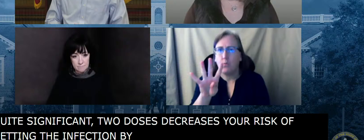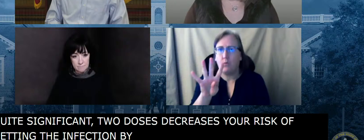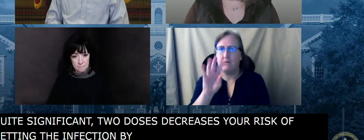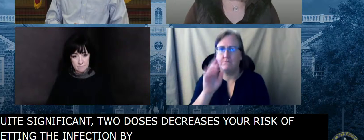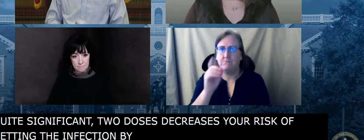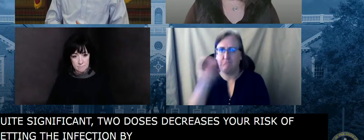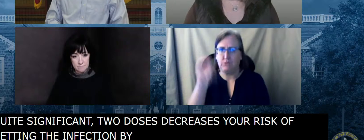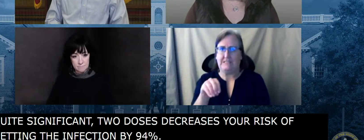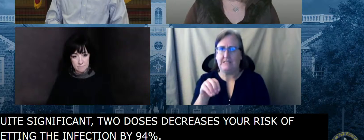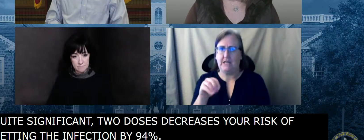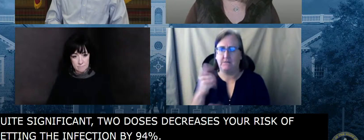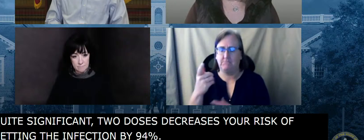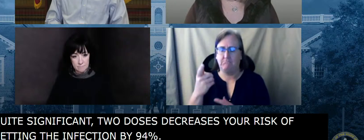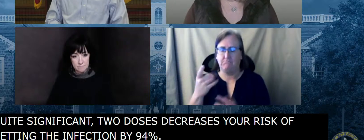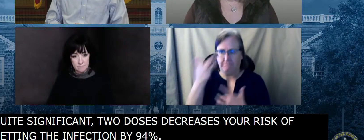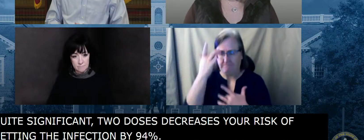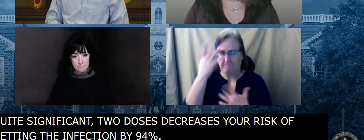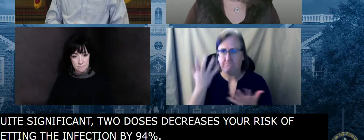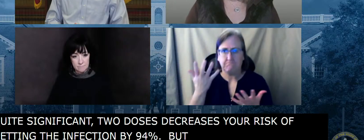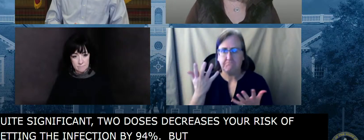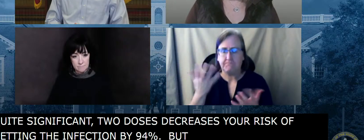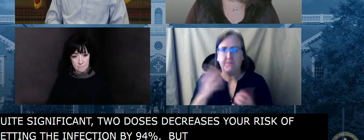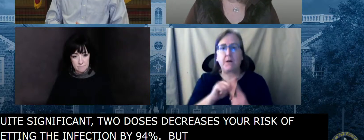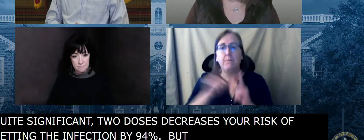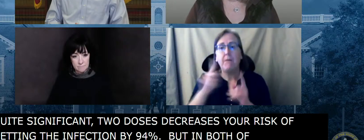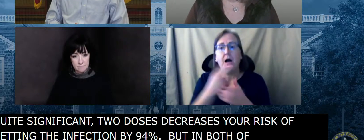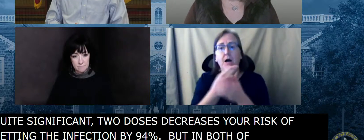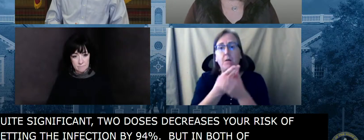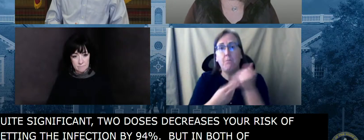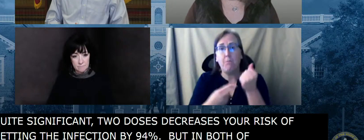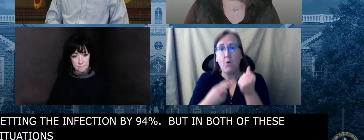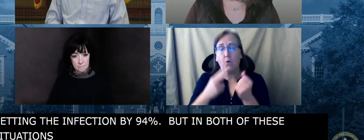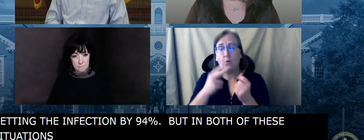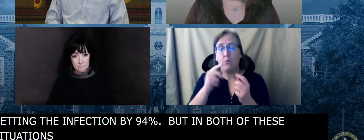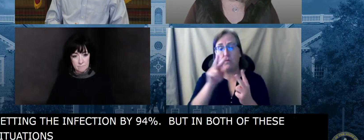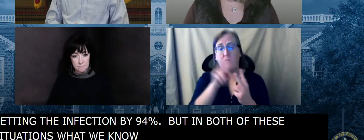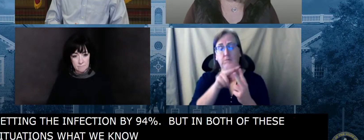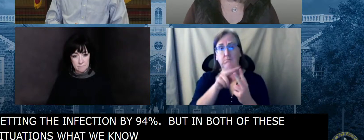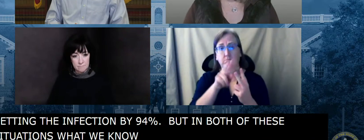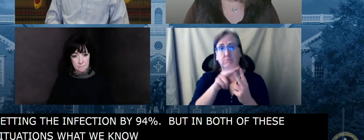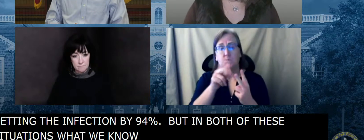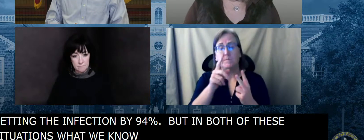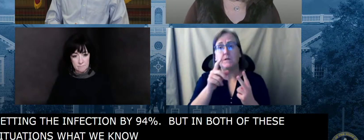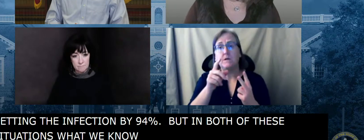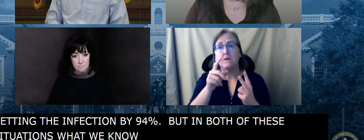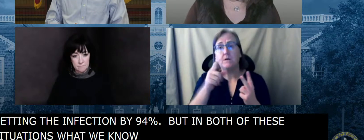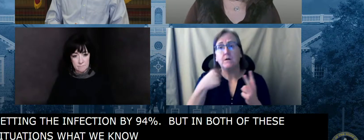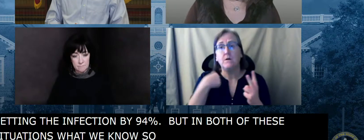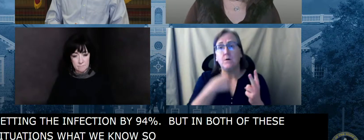But for both of these situations, what we know so far is that